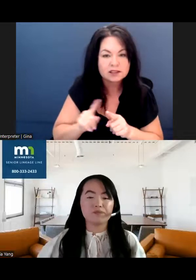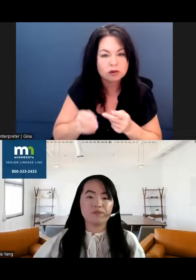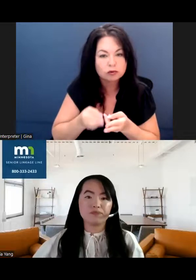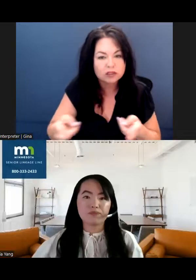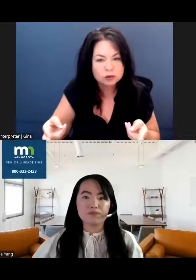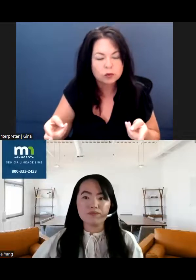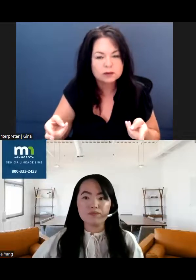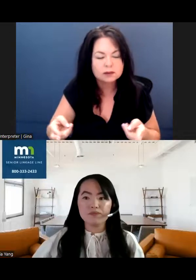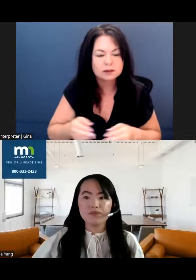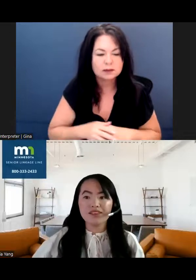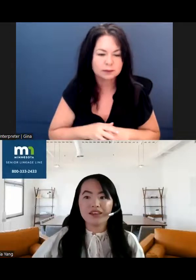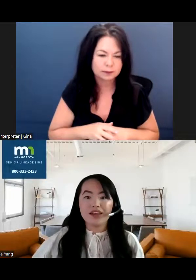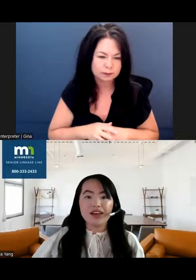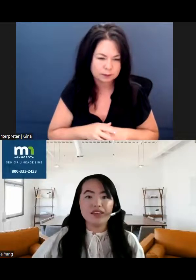literature.